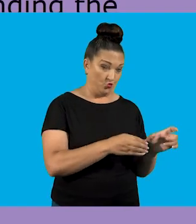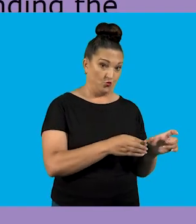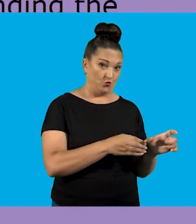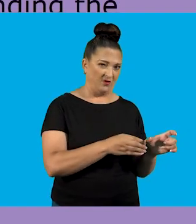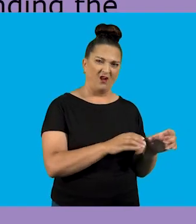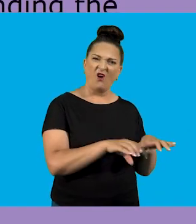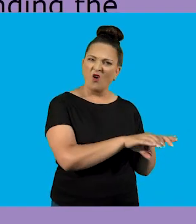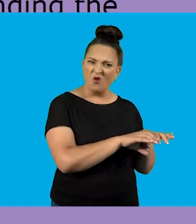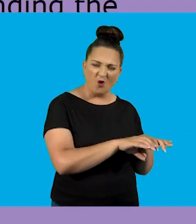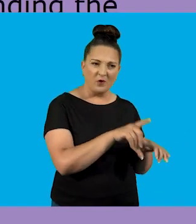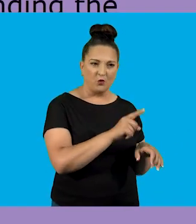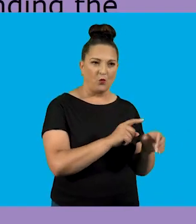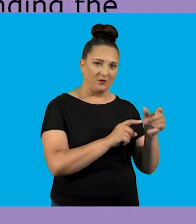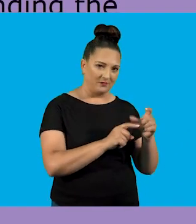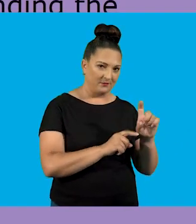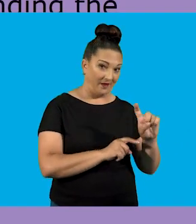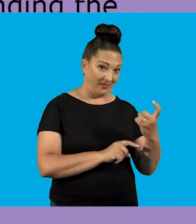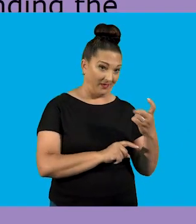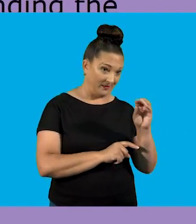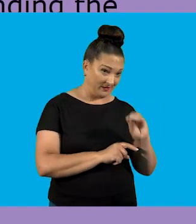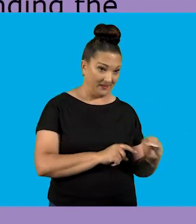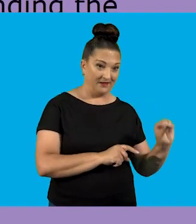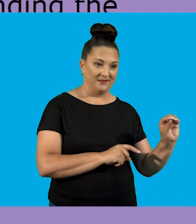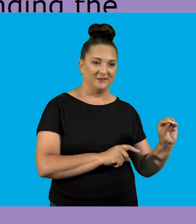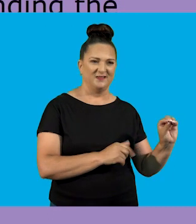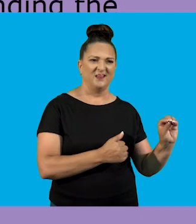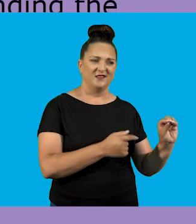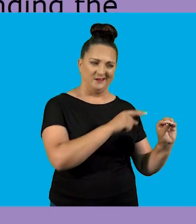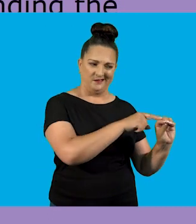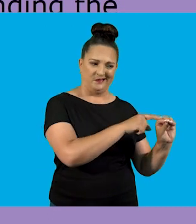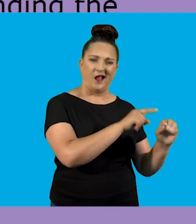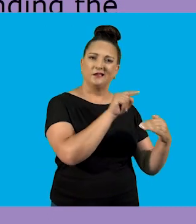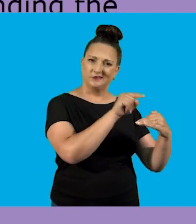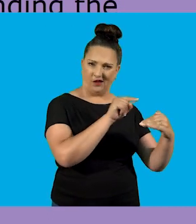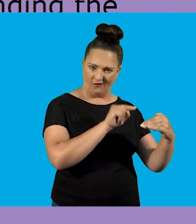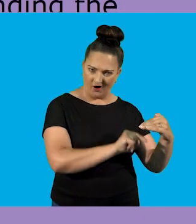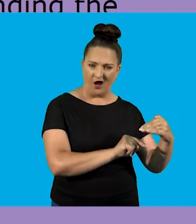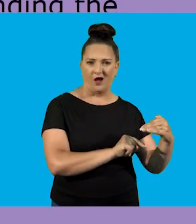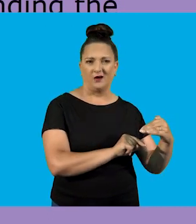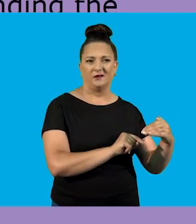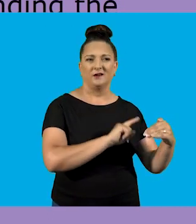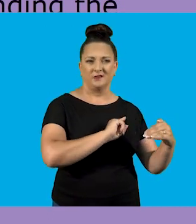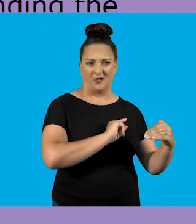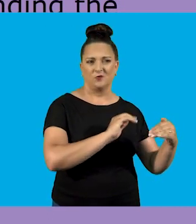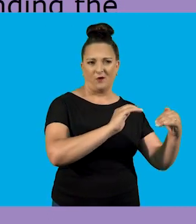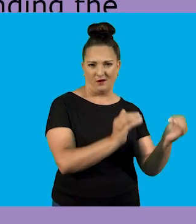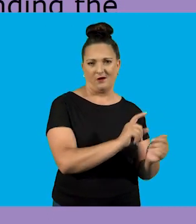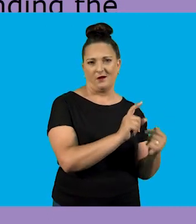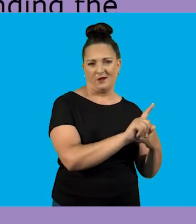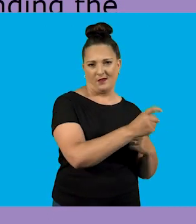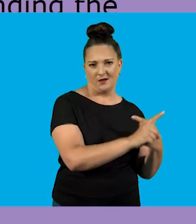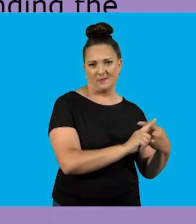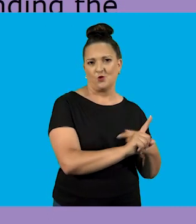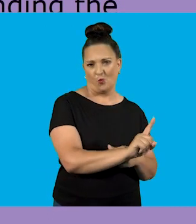out a common factor x. And then after dividing each term with that common factor, we are left with x plus 1